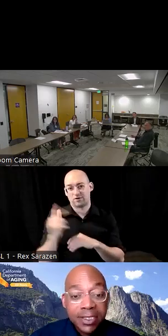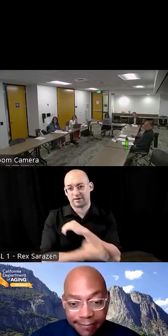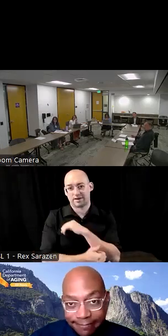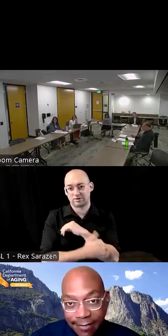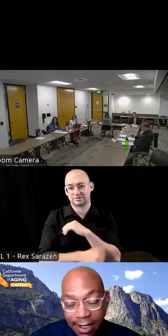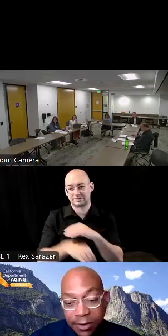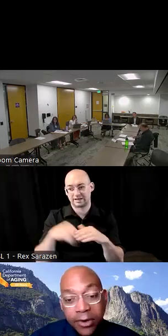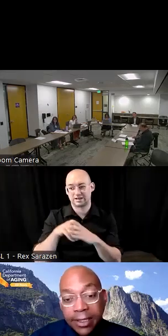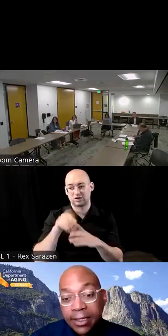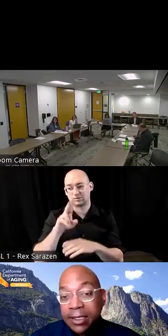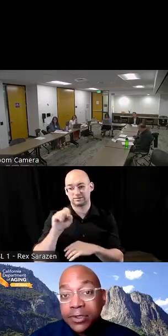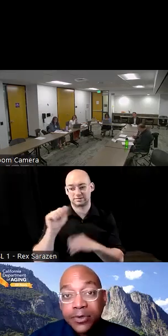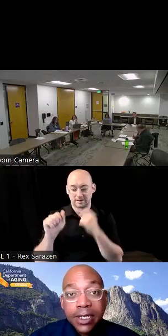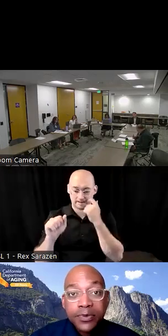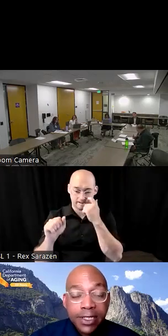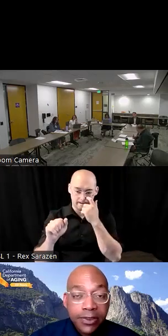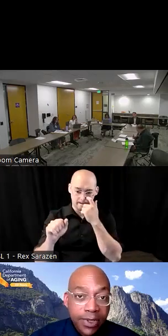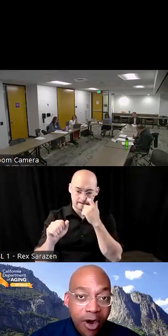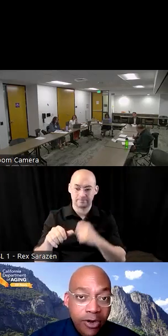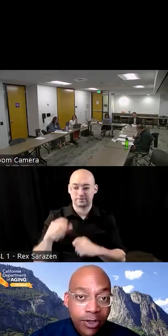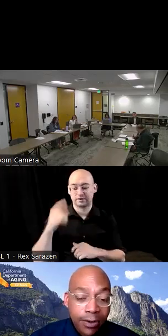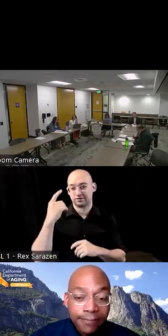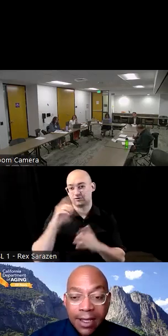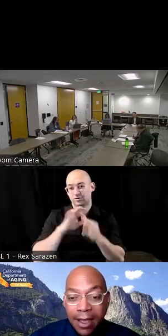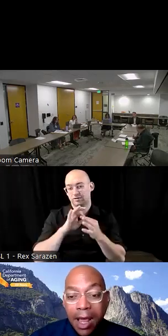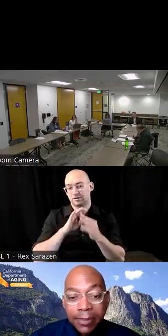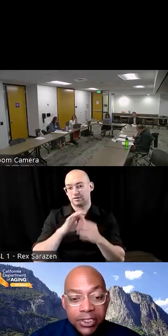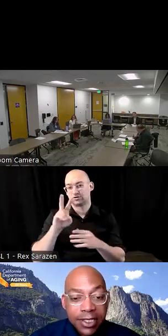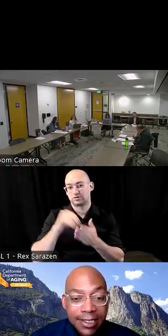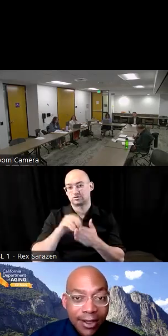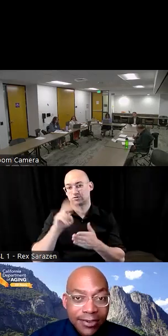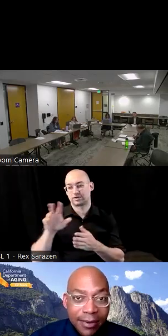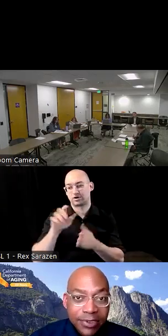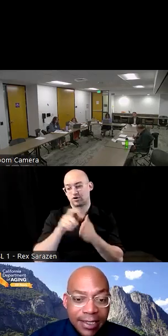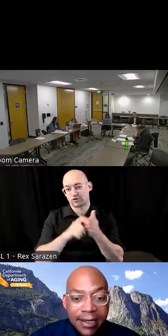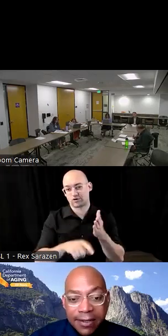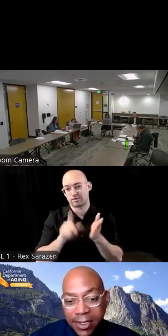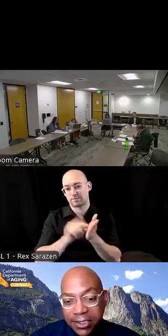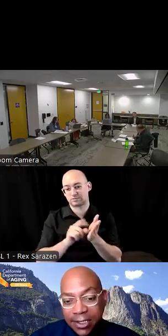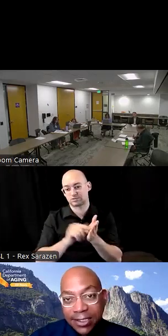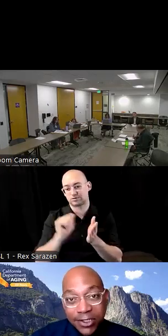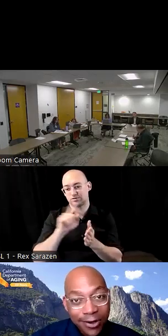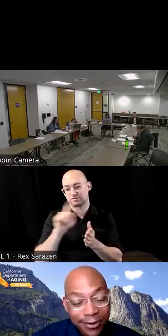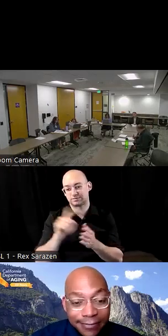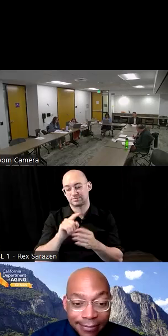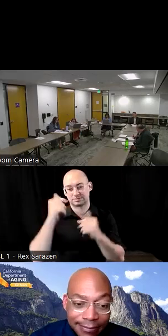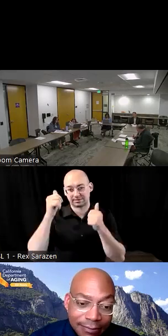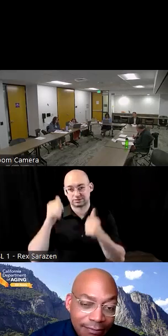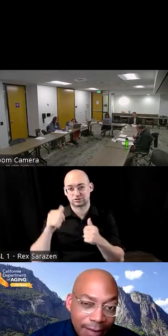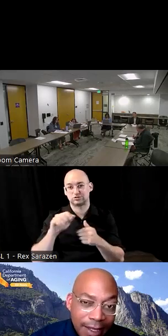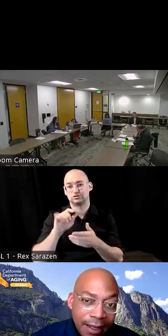the nation, according to a 2023 article published in the Alzheimer's and Dementia